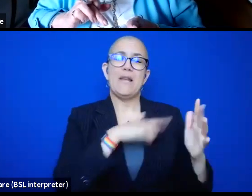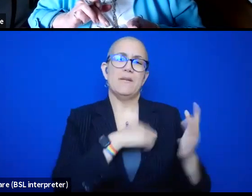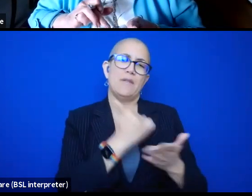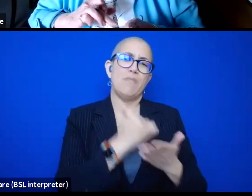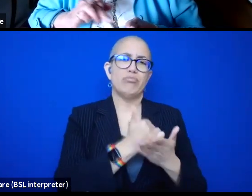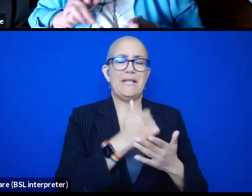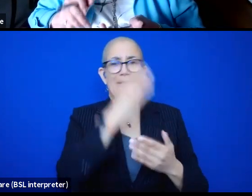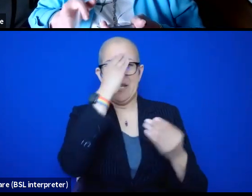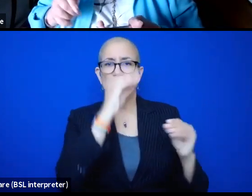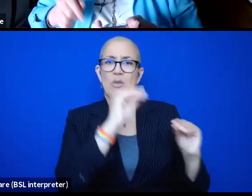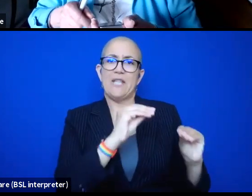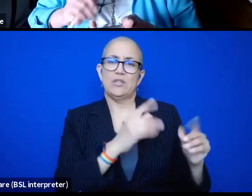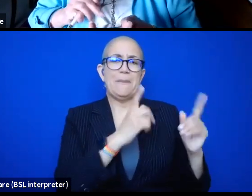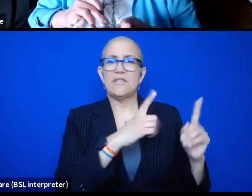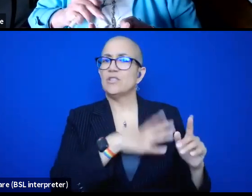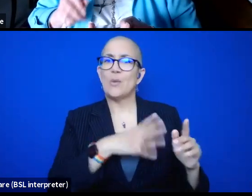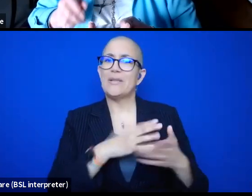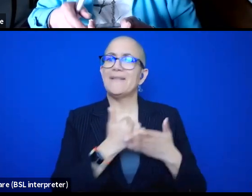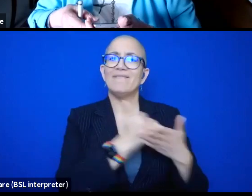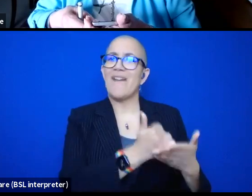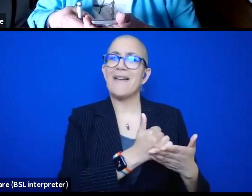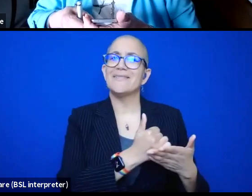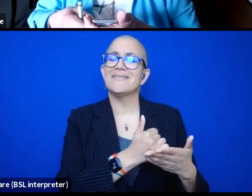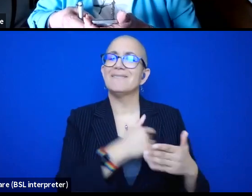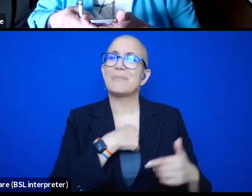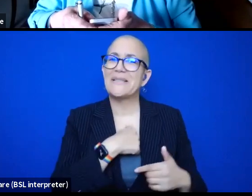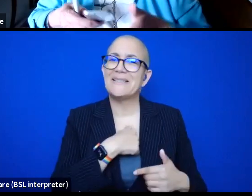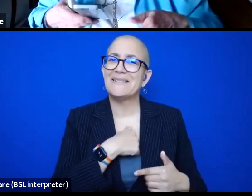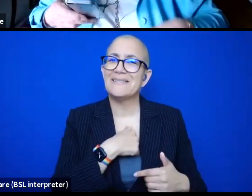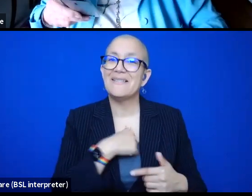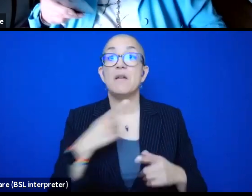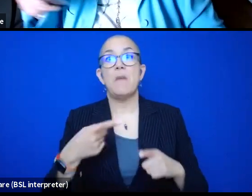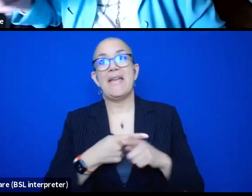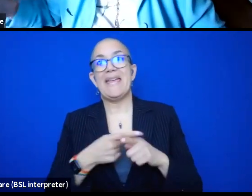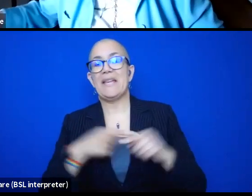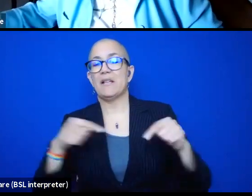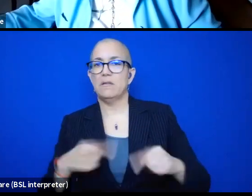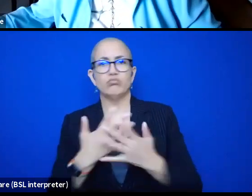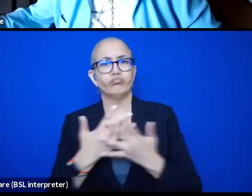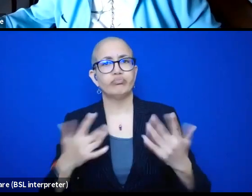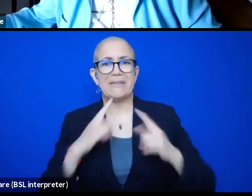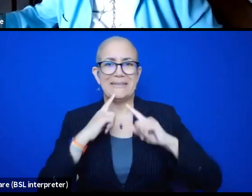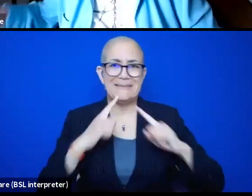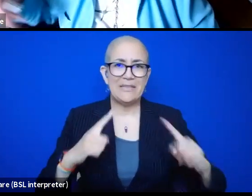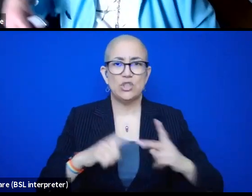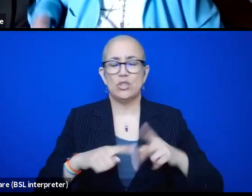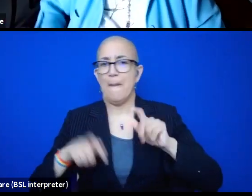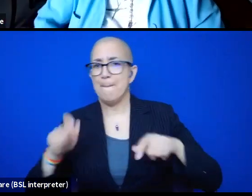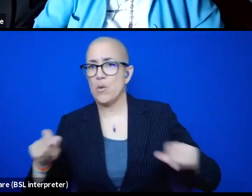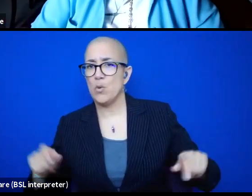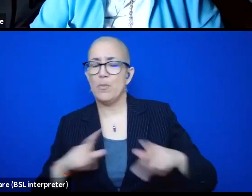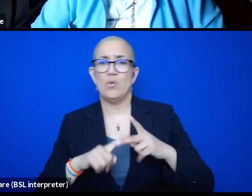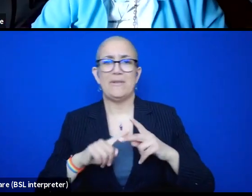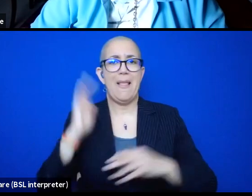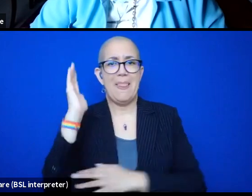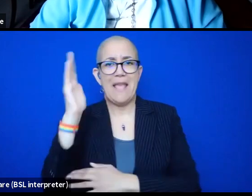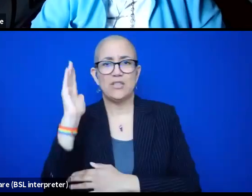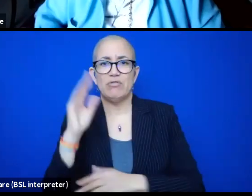no advice from me. In England, of course, there are large numbers of teachers, pupils, lecturers and students hard at